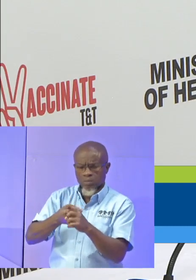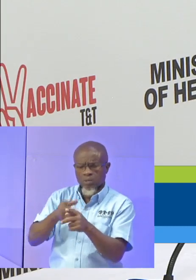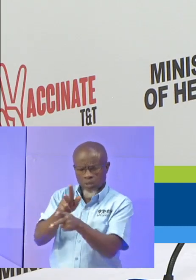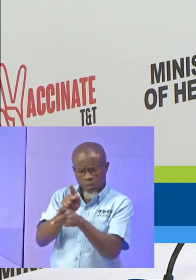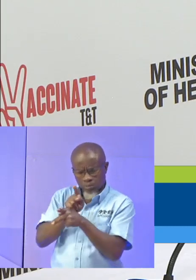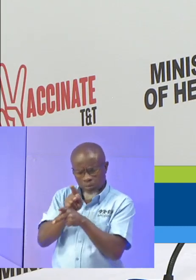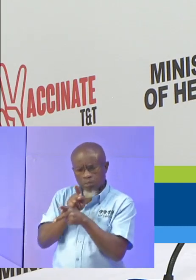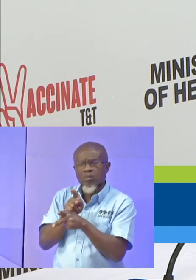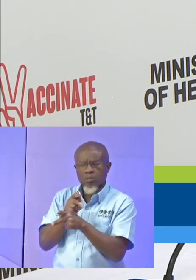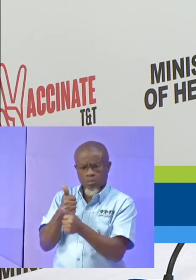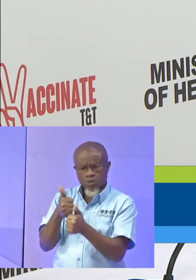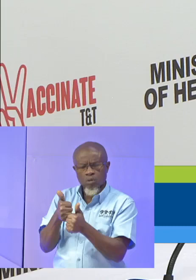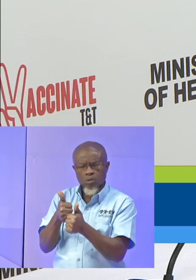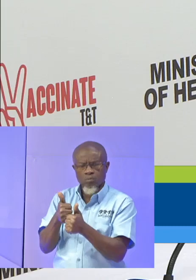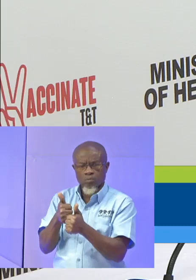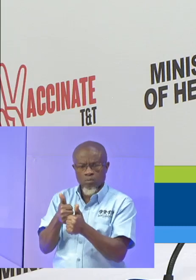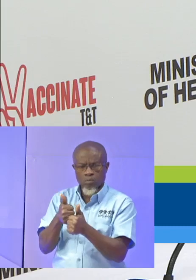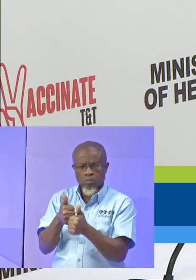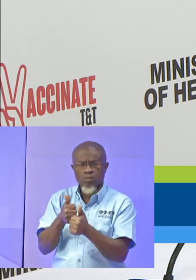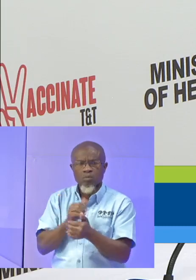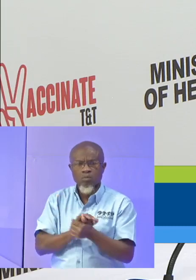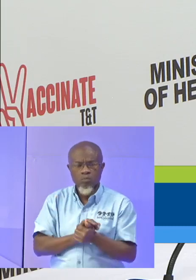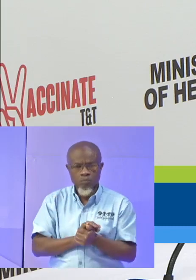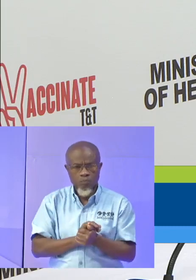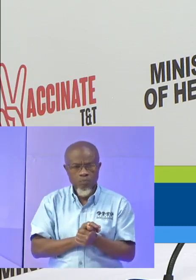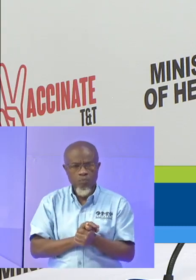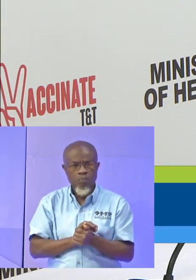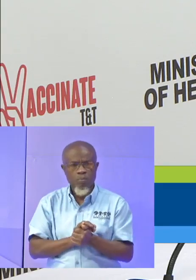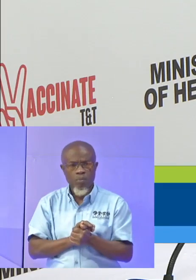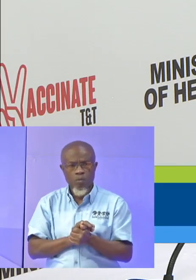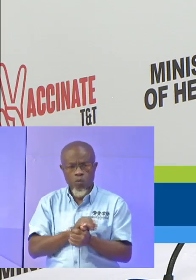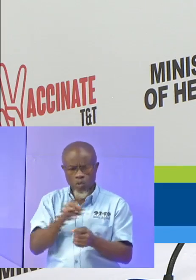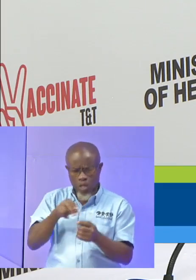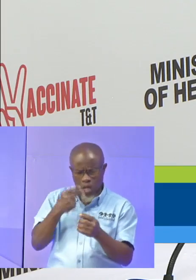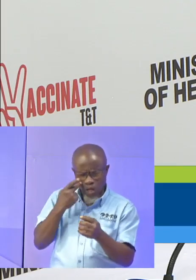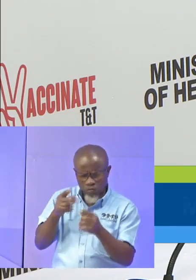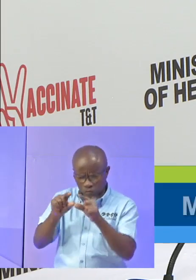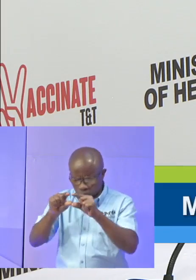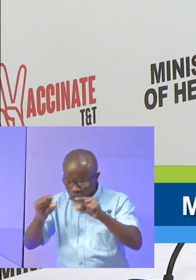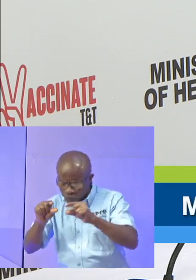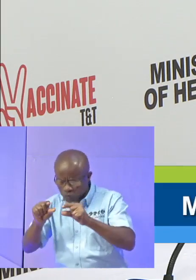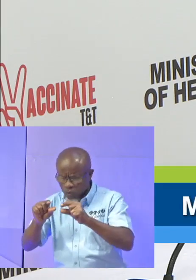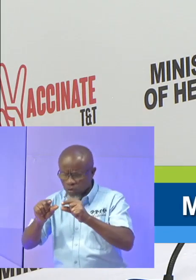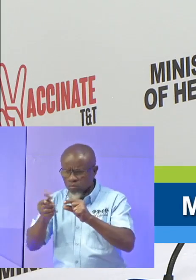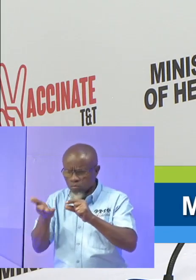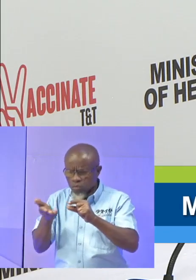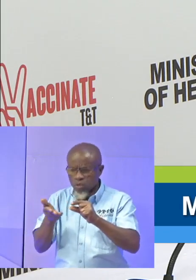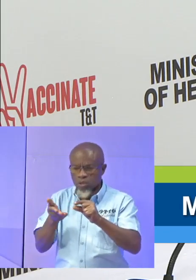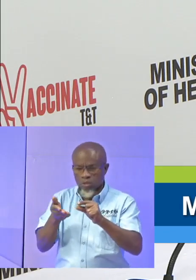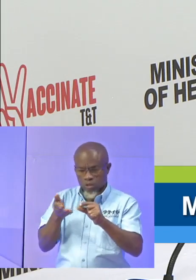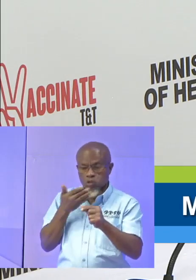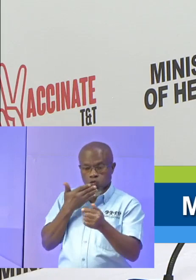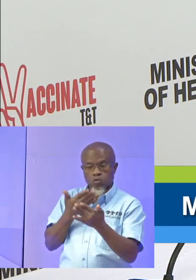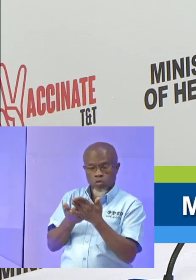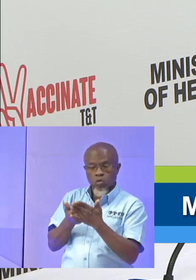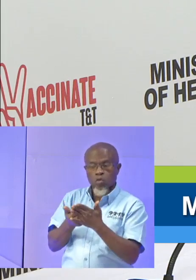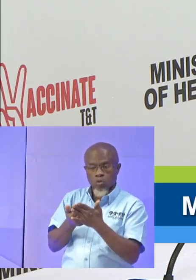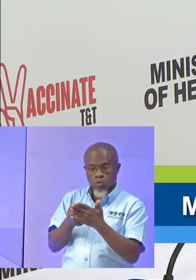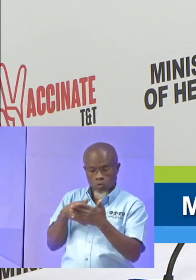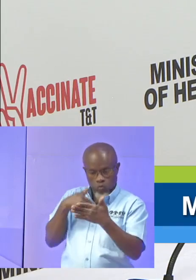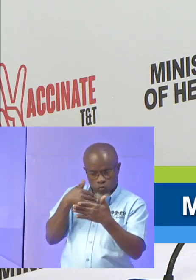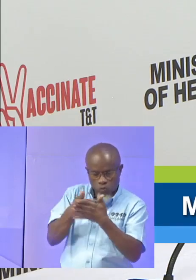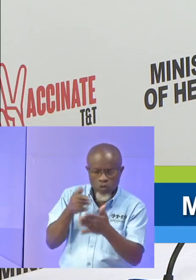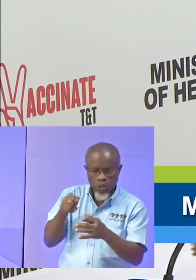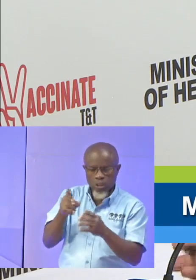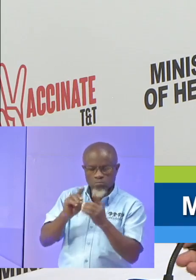February. Once there's an expiry date on a product, generally it means that it is good until that particular date is met,